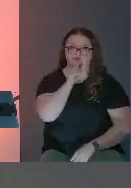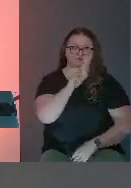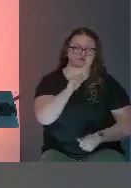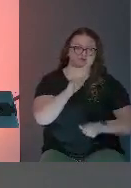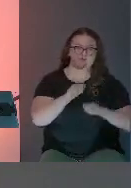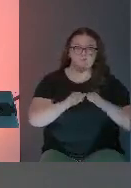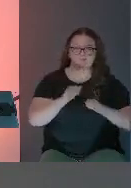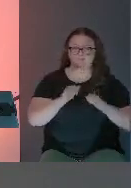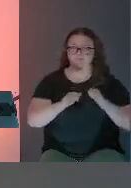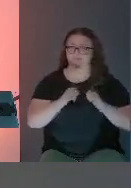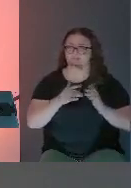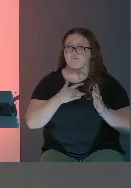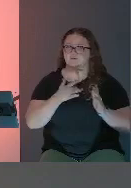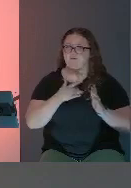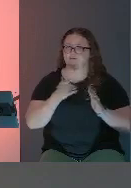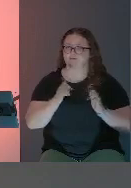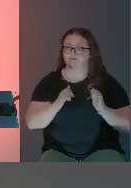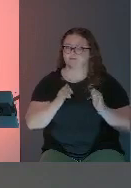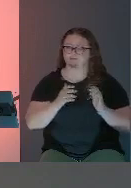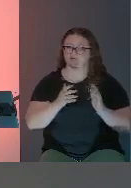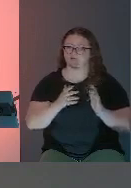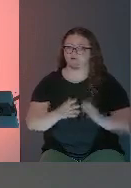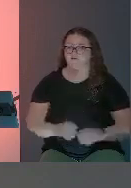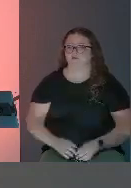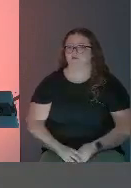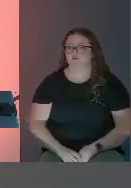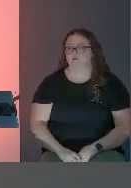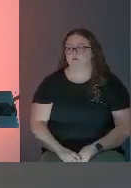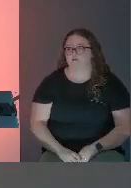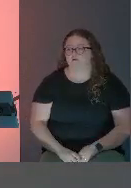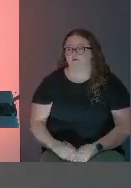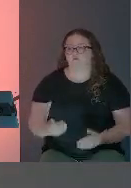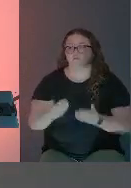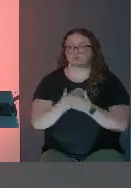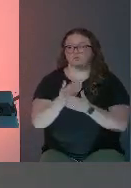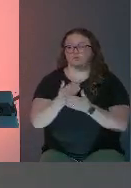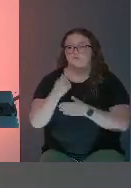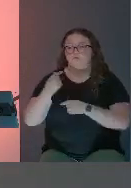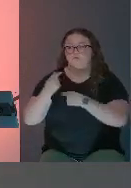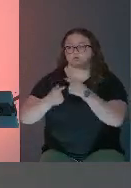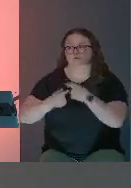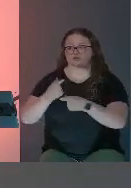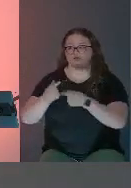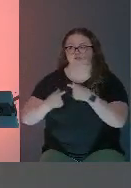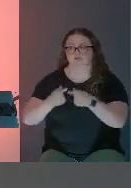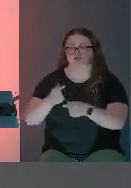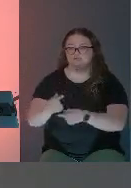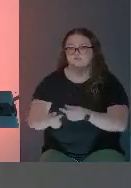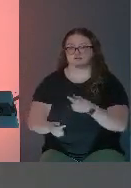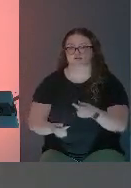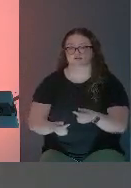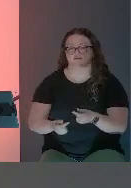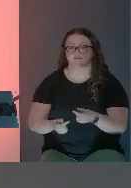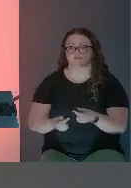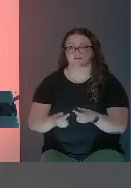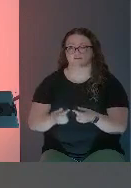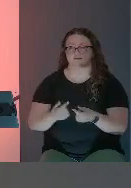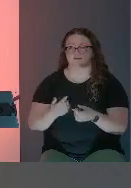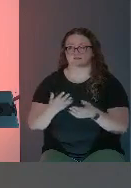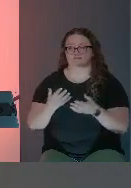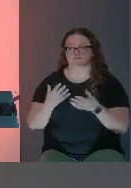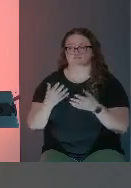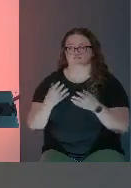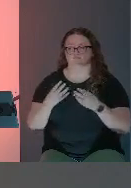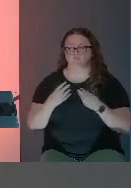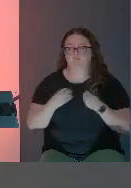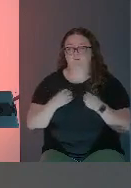fear, trepidation. There's a new generation that has been taken out through that journey, through